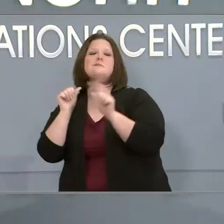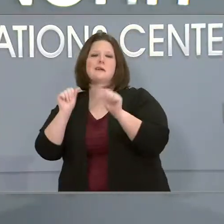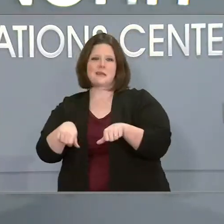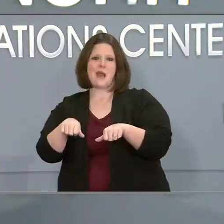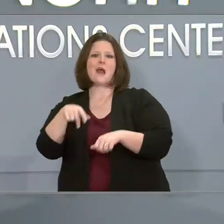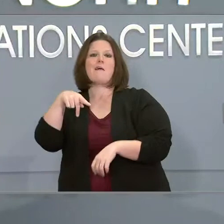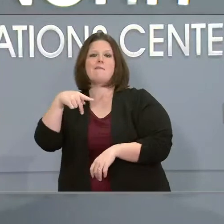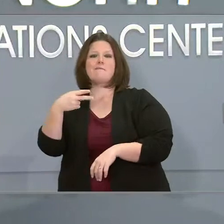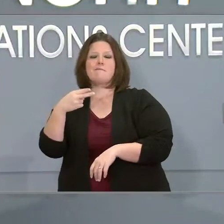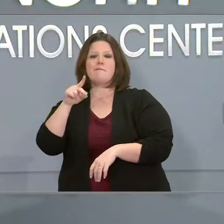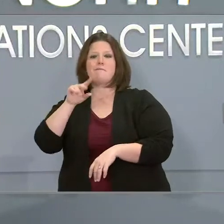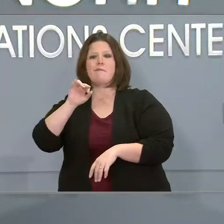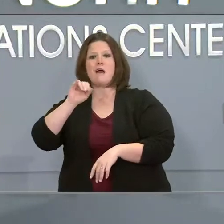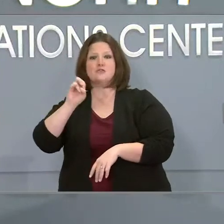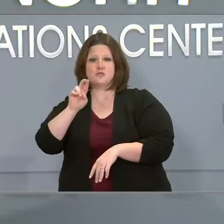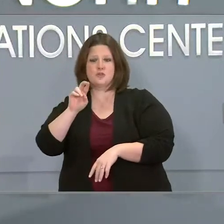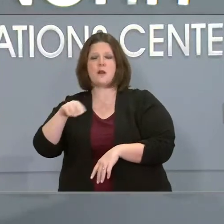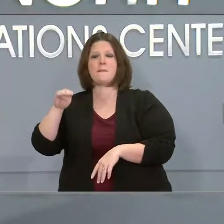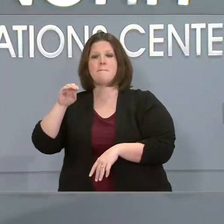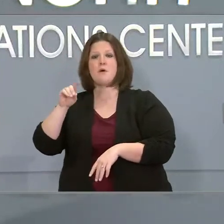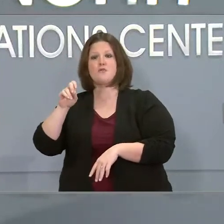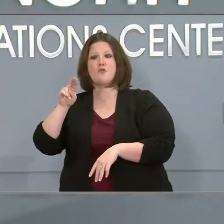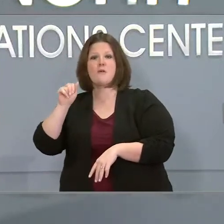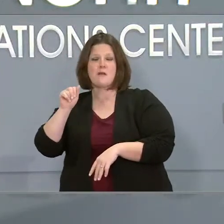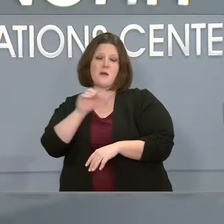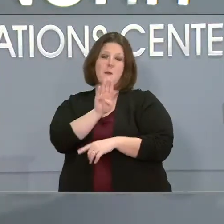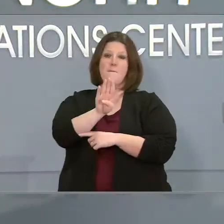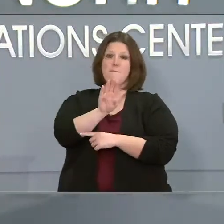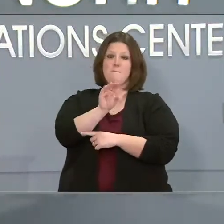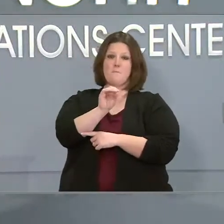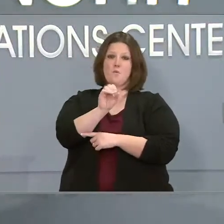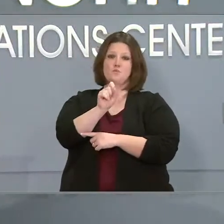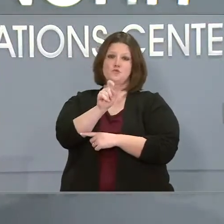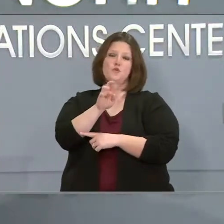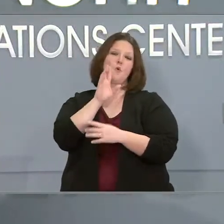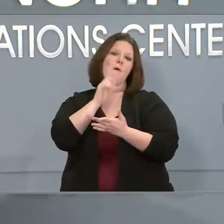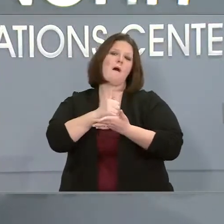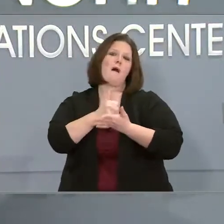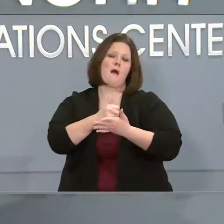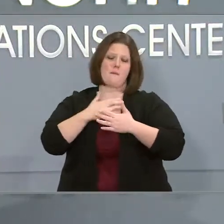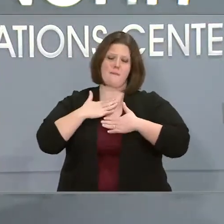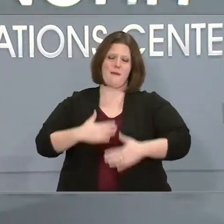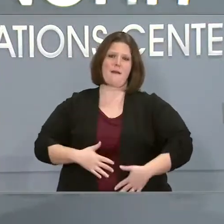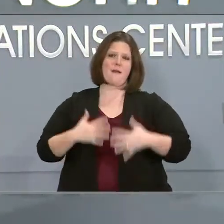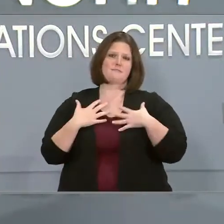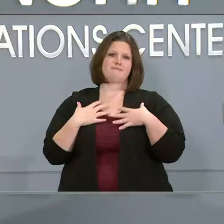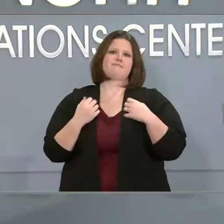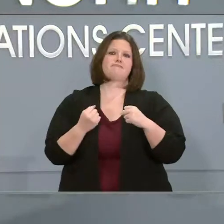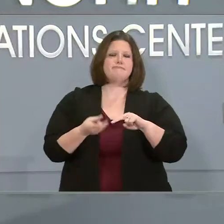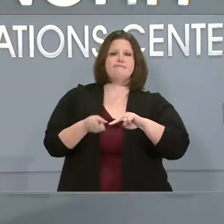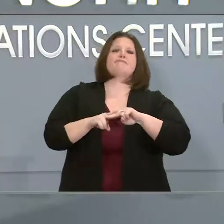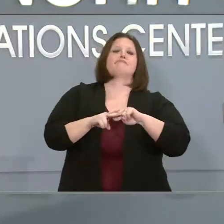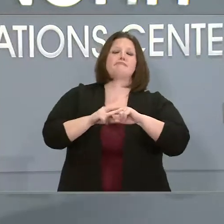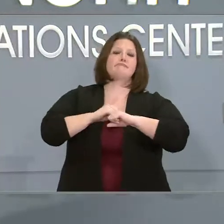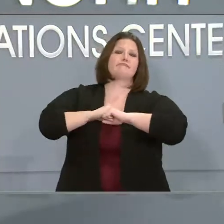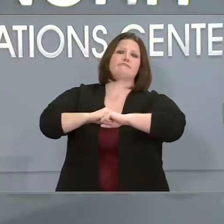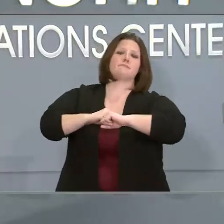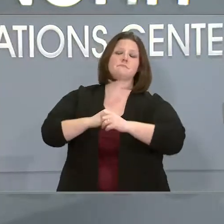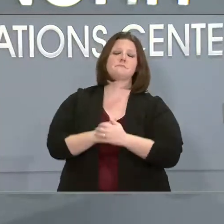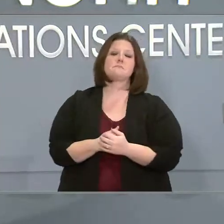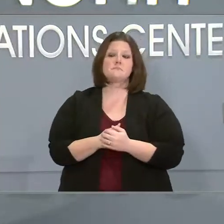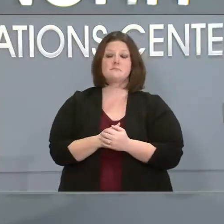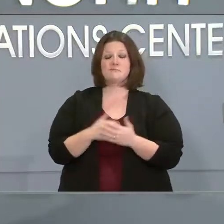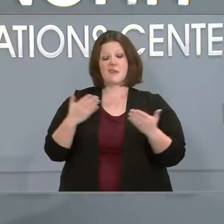your appointment for that booster today. North Carolina is working hard to increase the number of vaccinated people in our